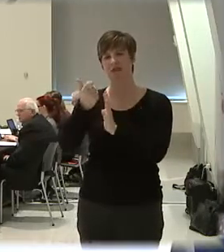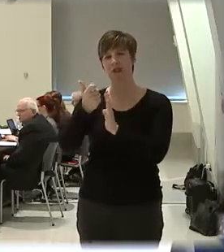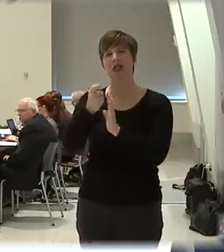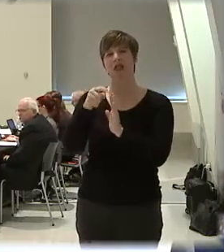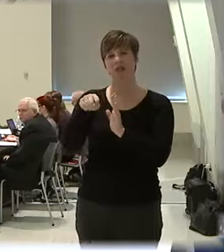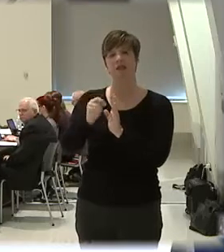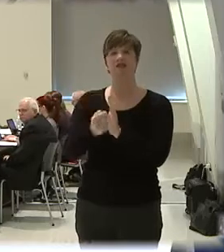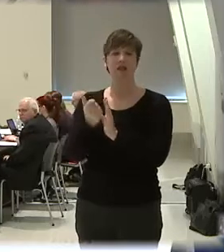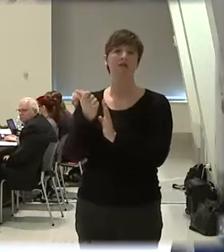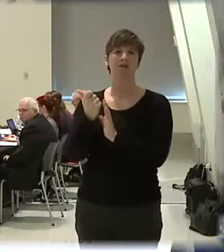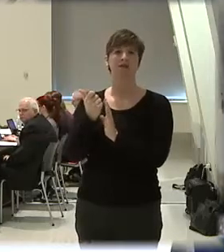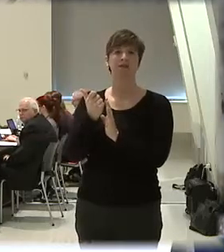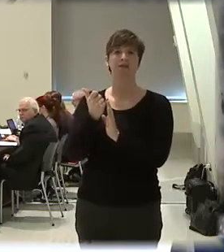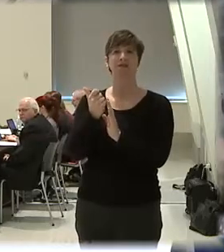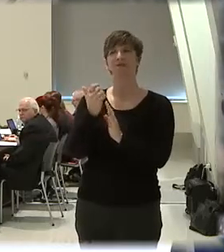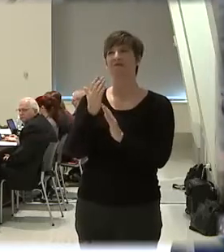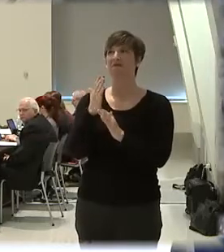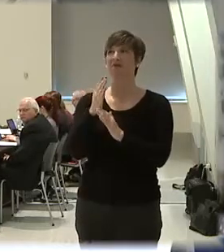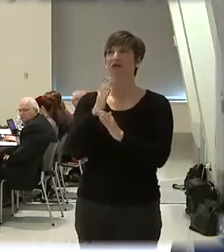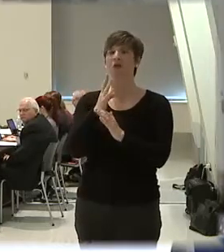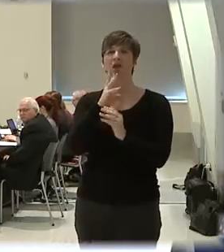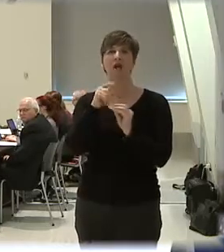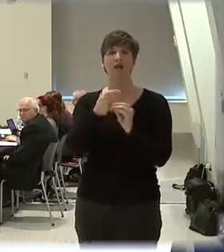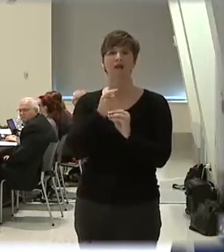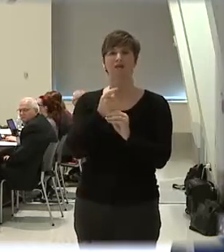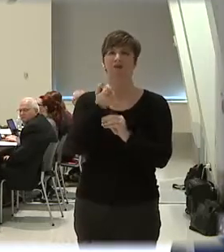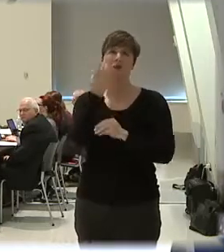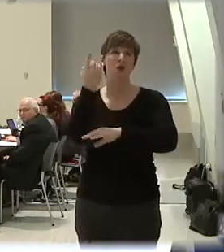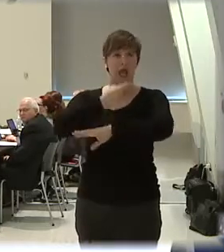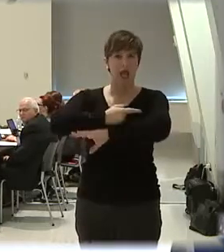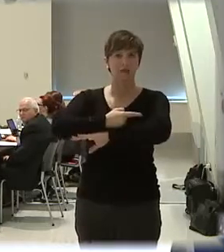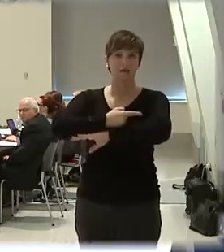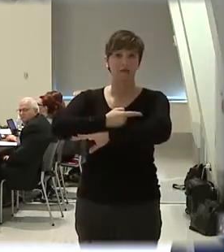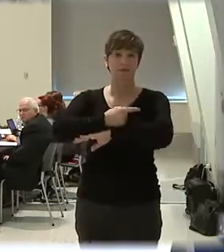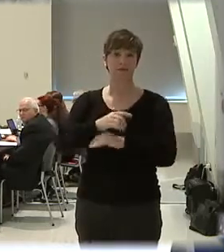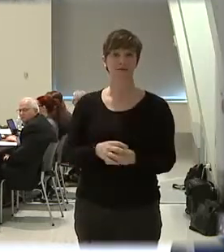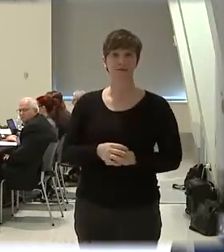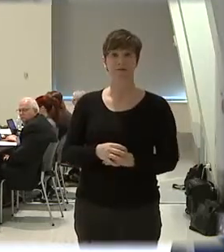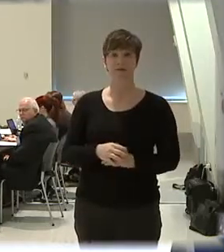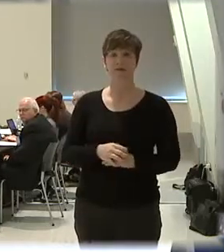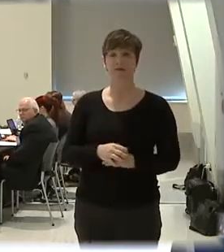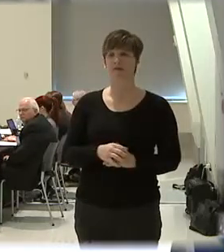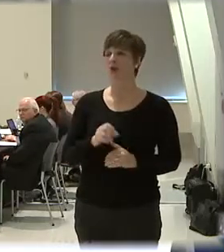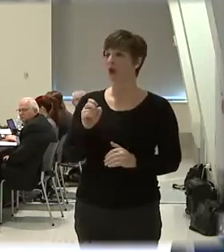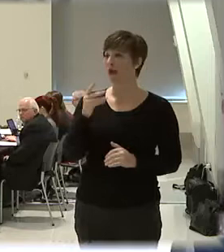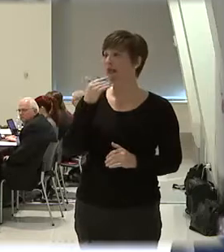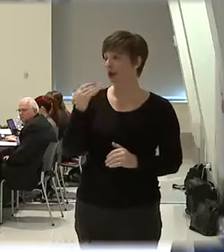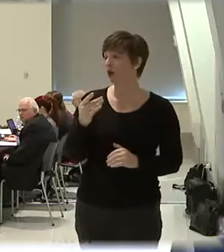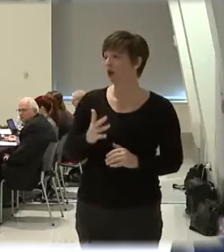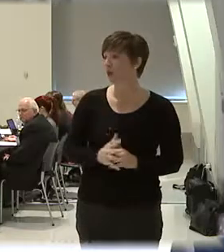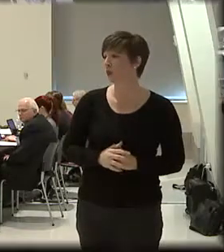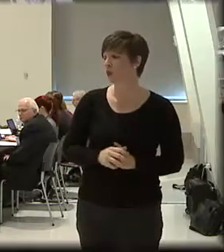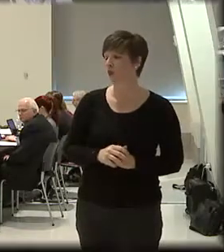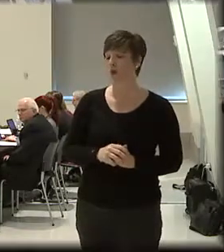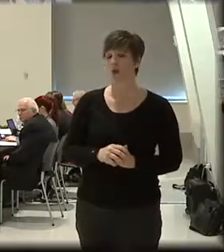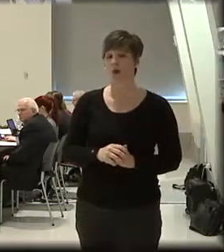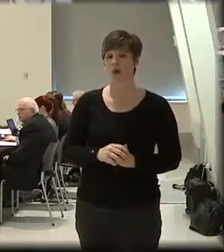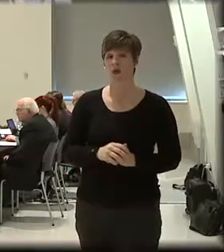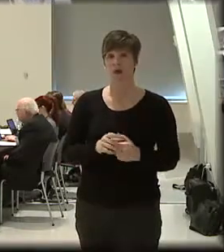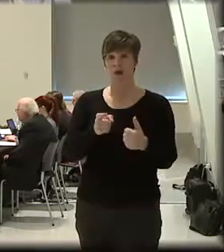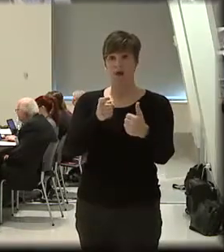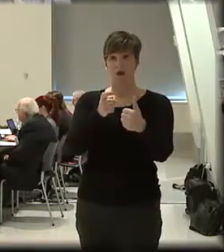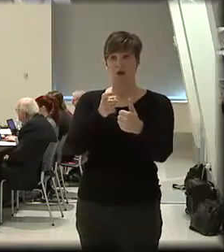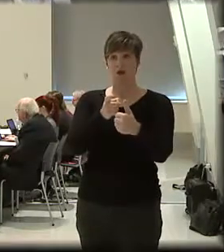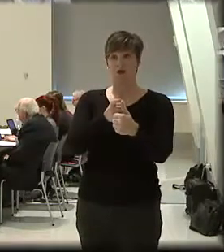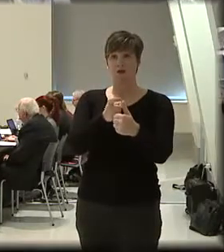should be deleted really within we're talking about a matter of days, I think. Okay, thank you. First